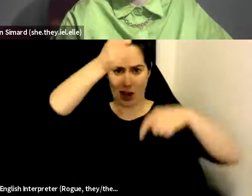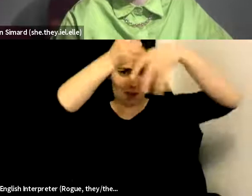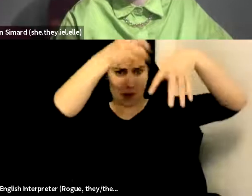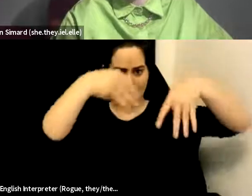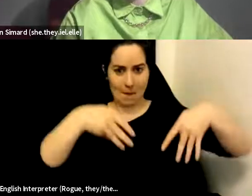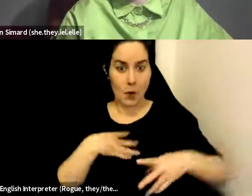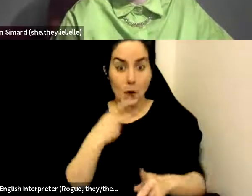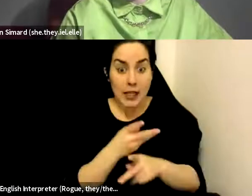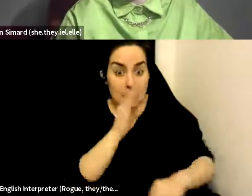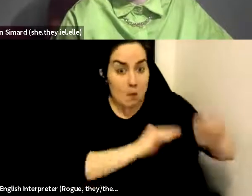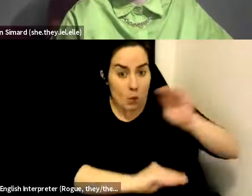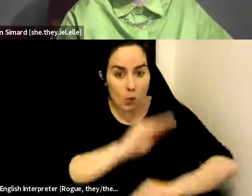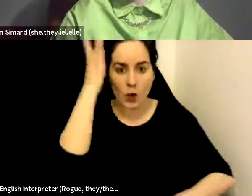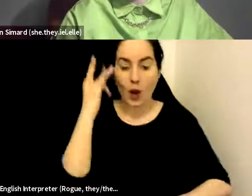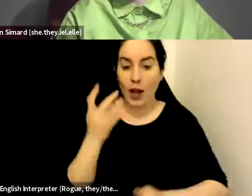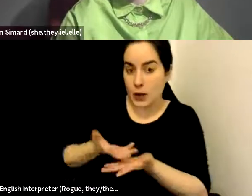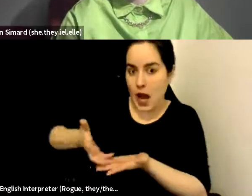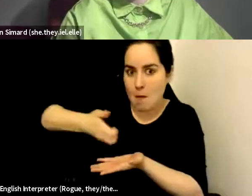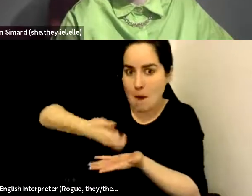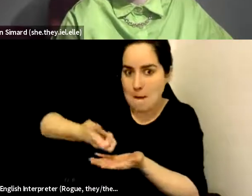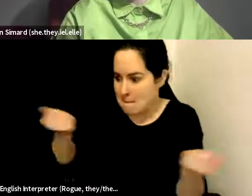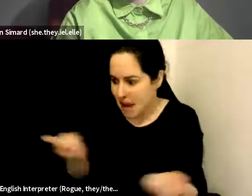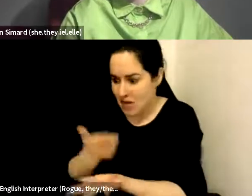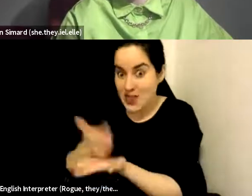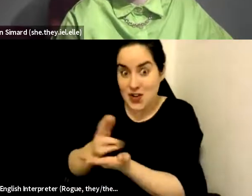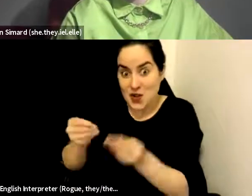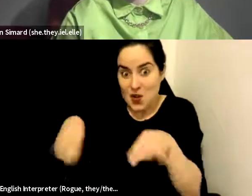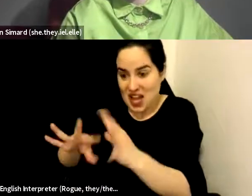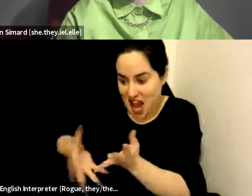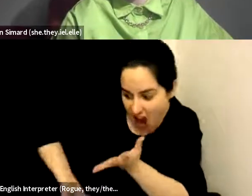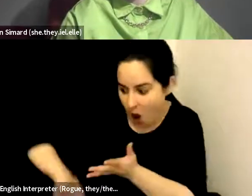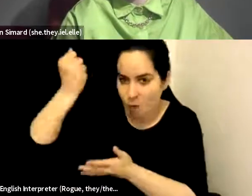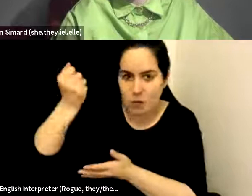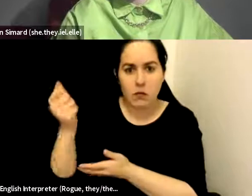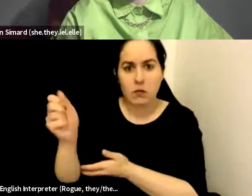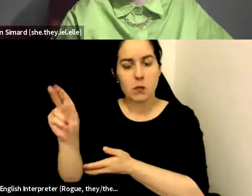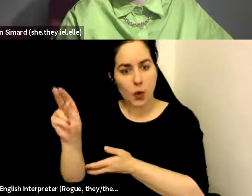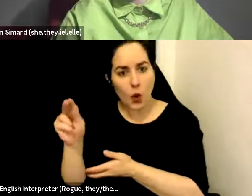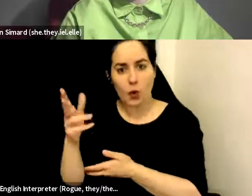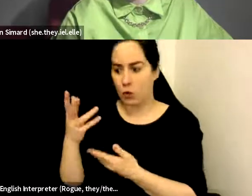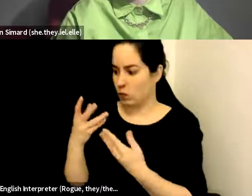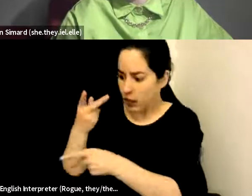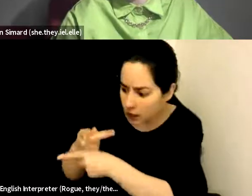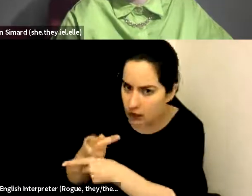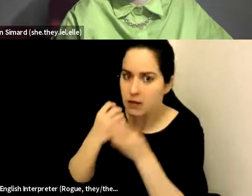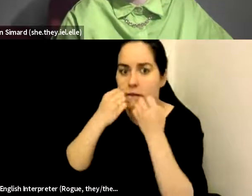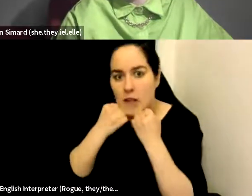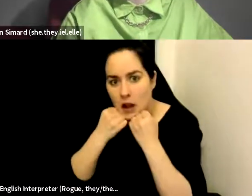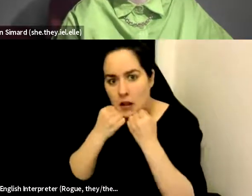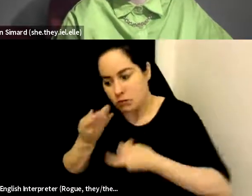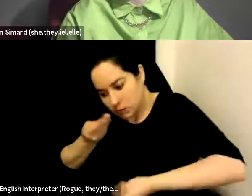need. Like there's always been this, like, there was always this sort of work in tandem with the land because we understood that we were a part of